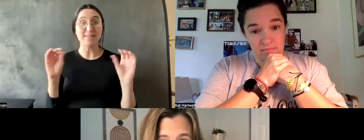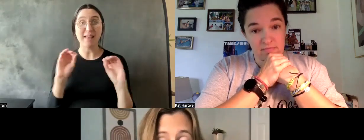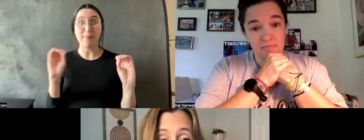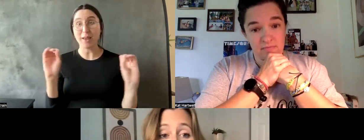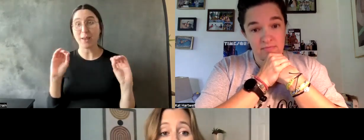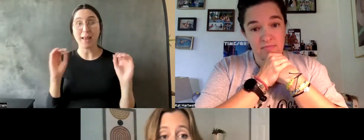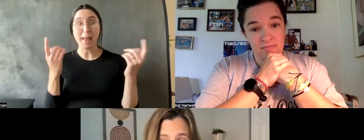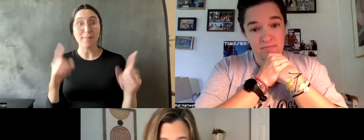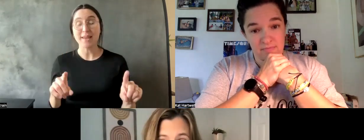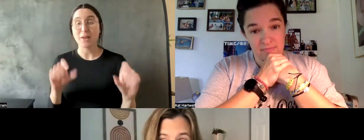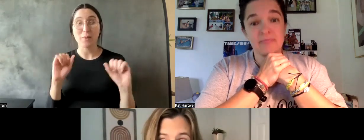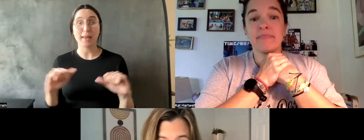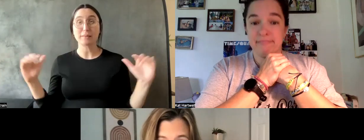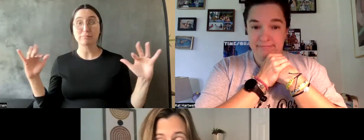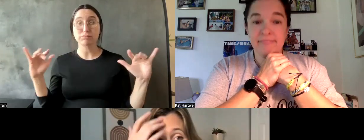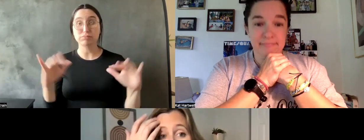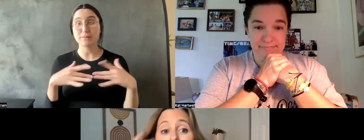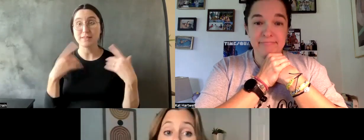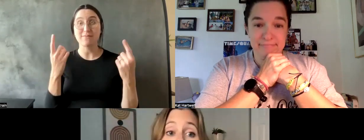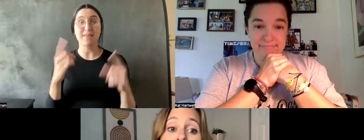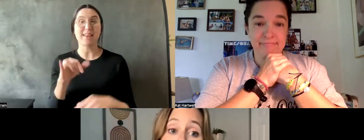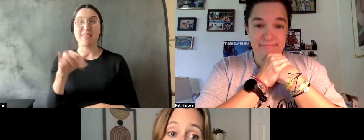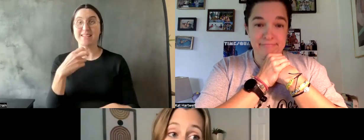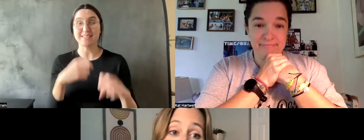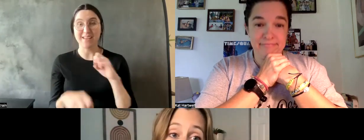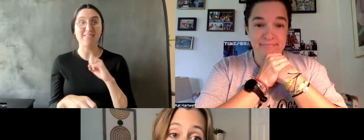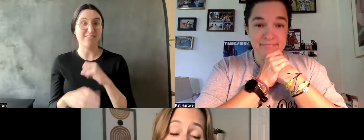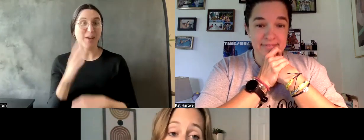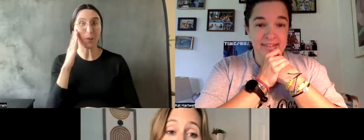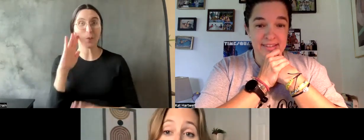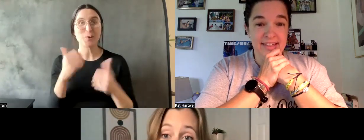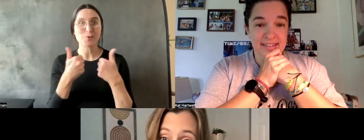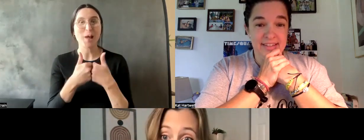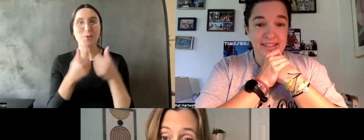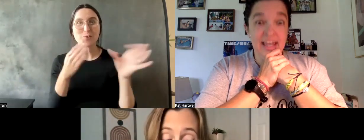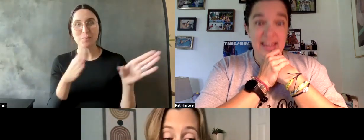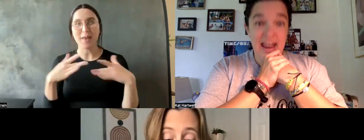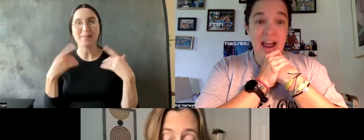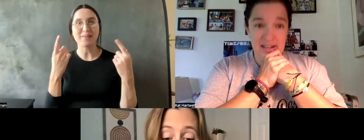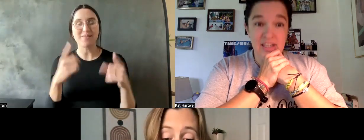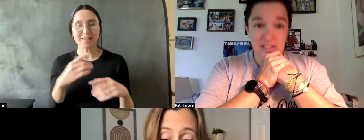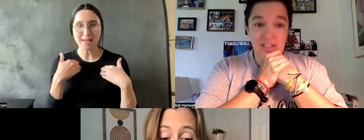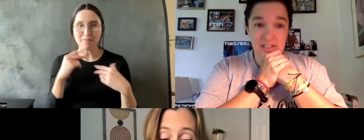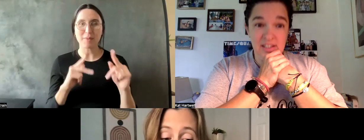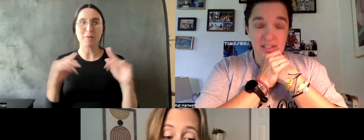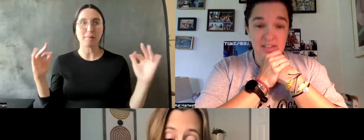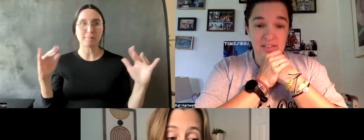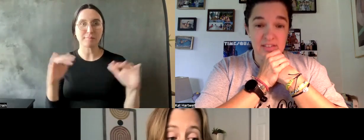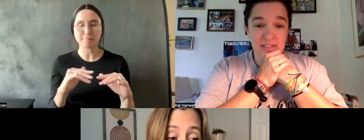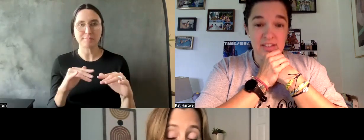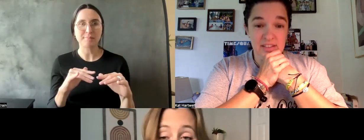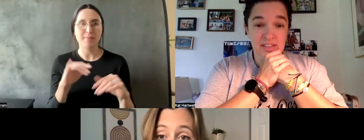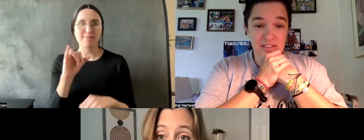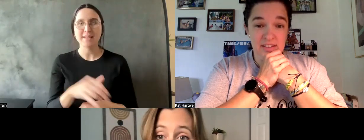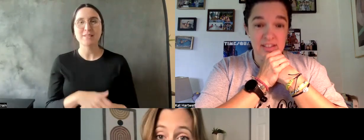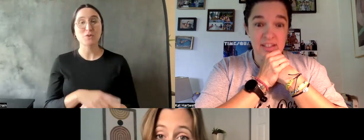weekend and to get them all in one place. I mean, that's quite a feat. So yeah,